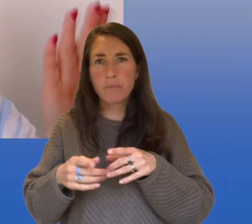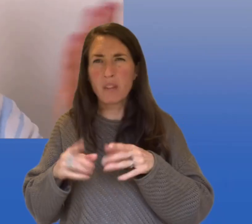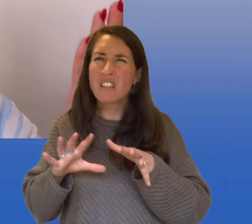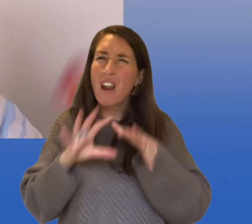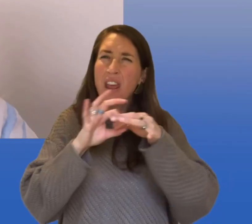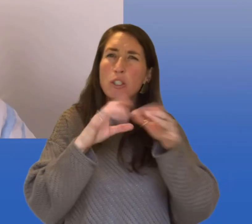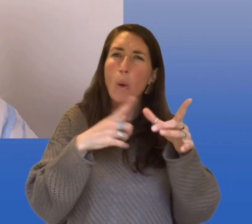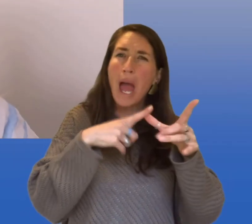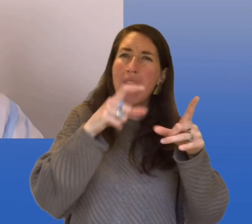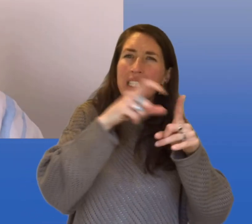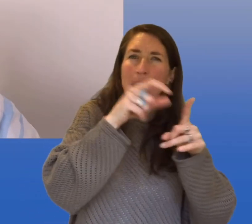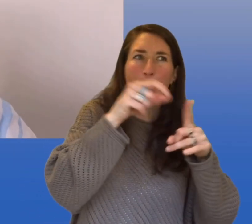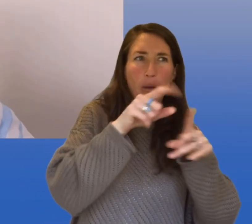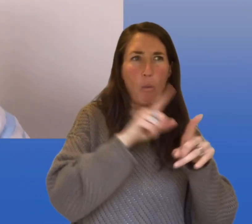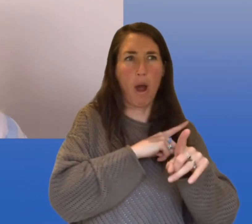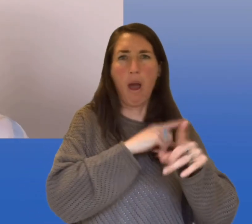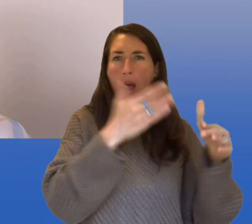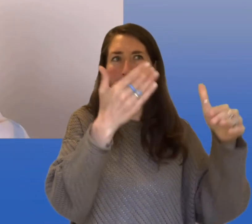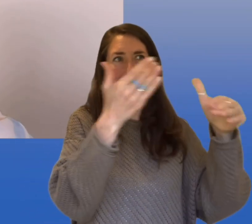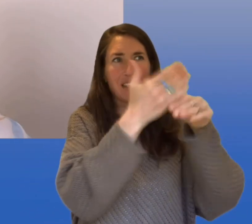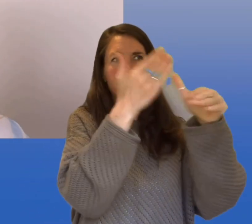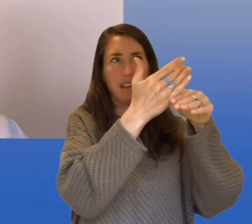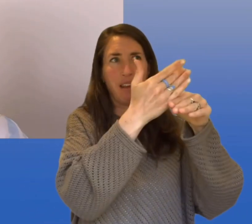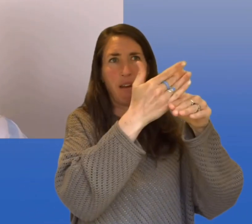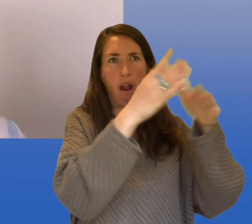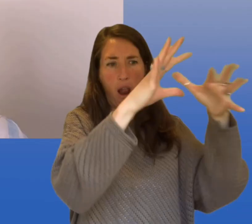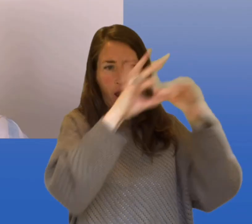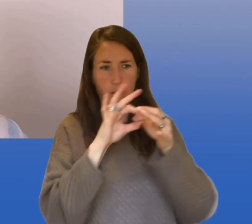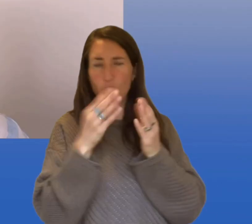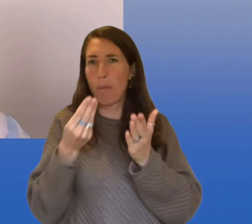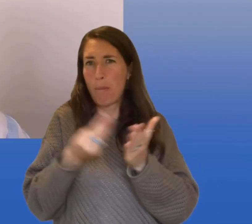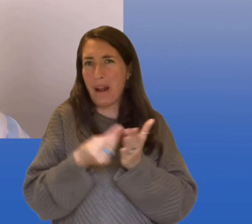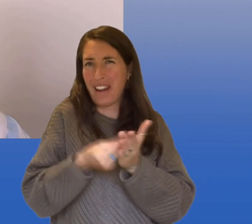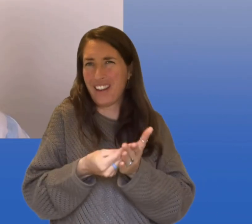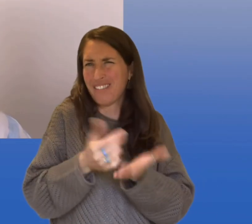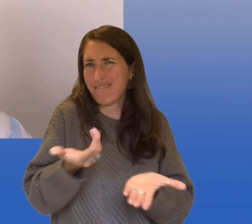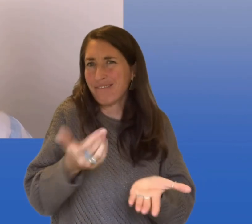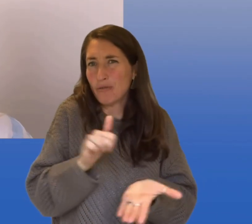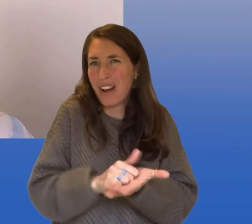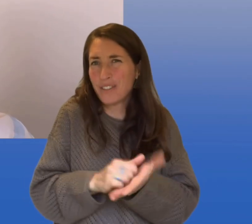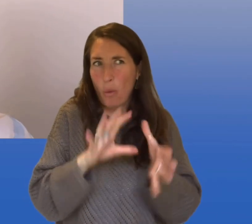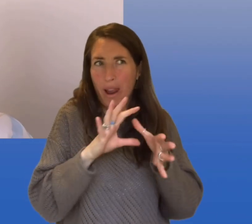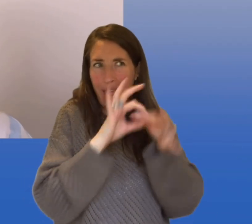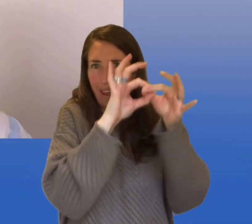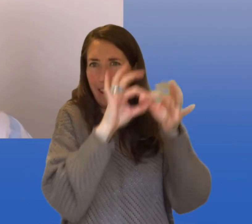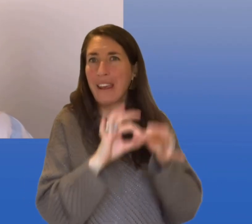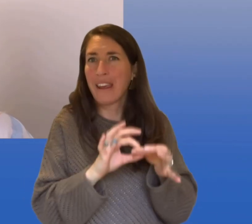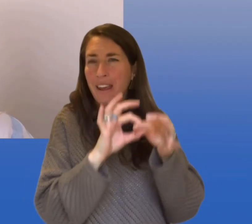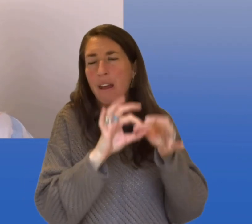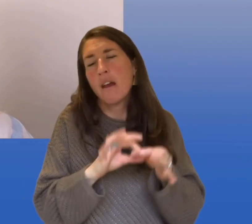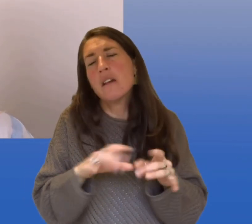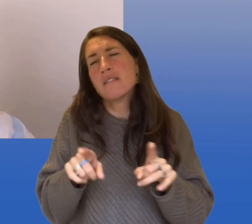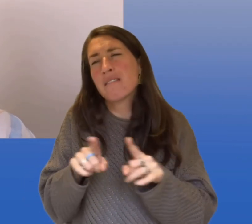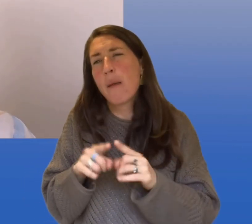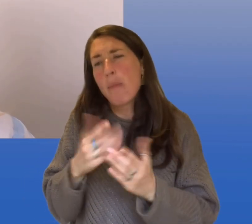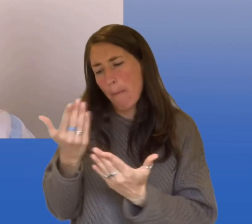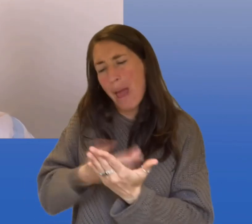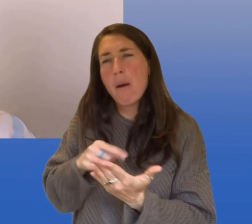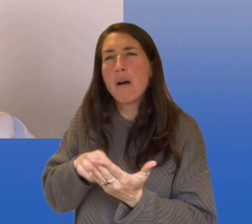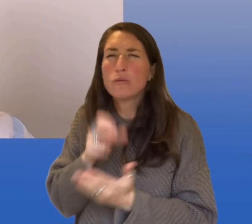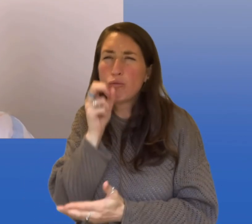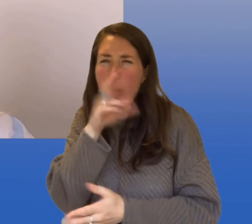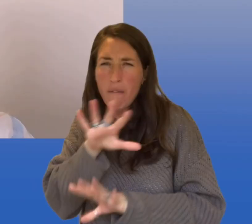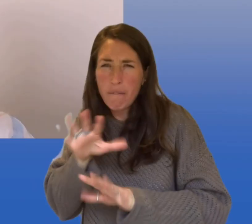obviously activity links with money. So those 2 things go hand in hand. And again, it's in draft. We are, it's a very